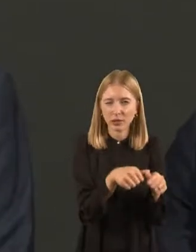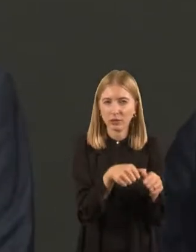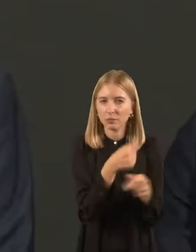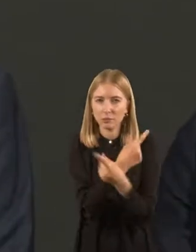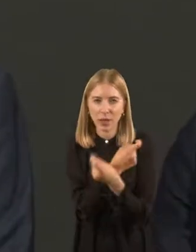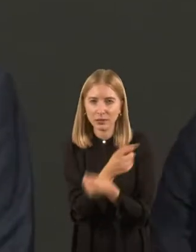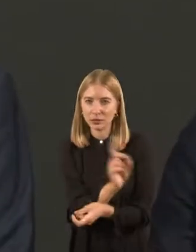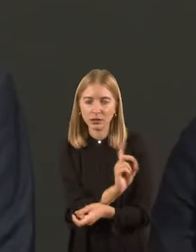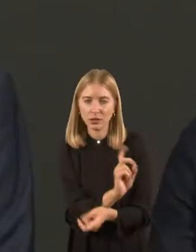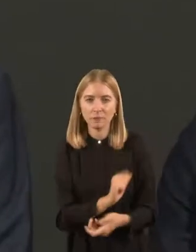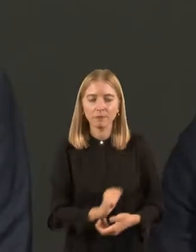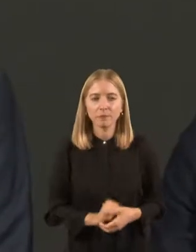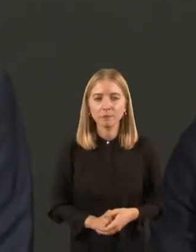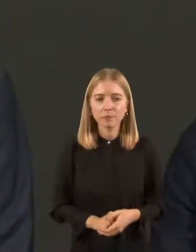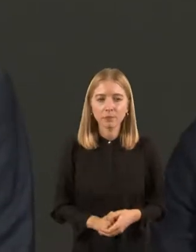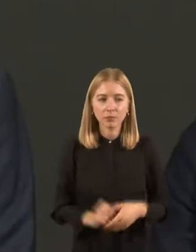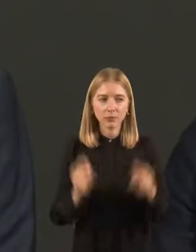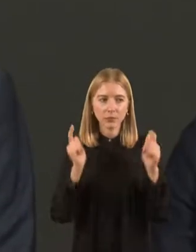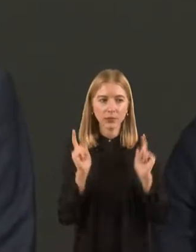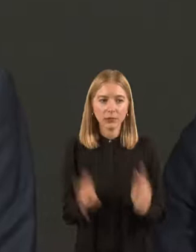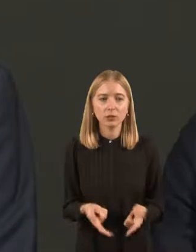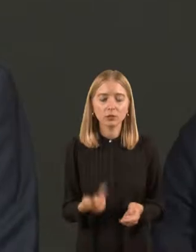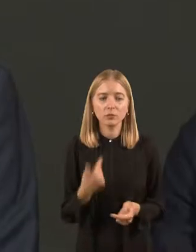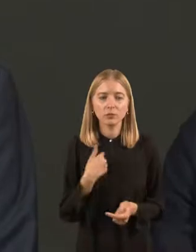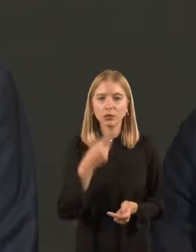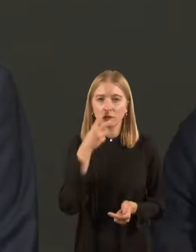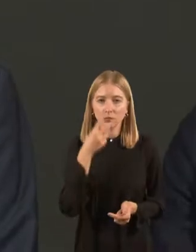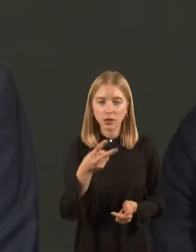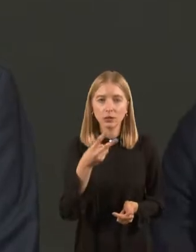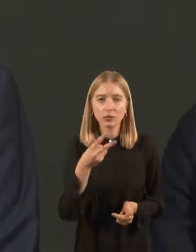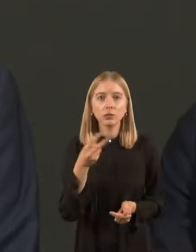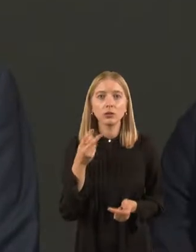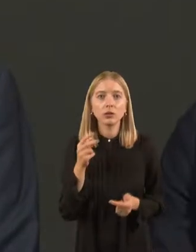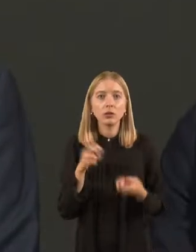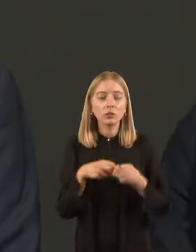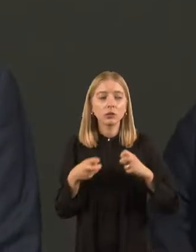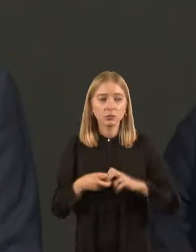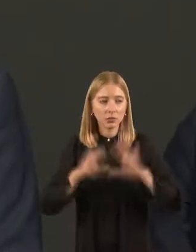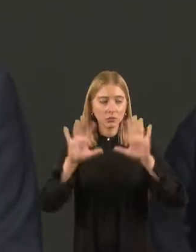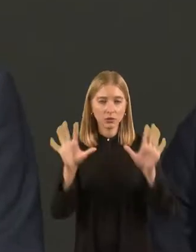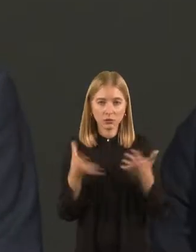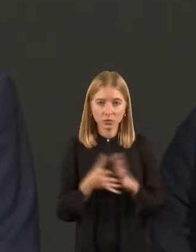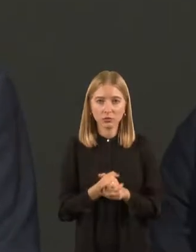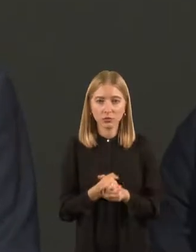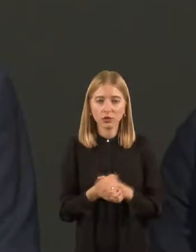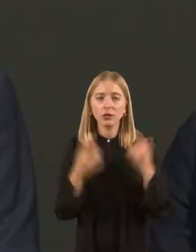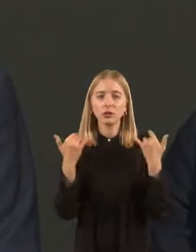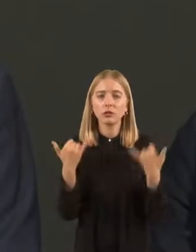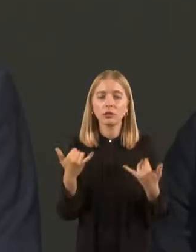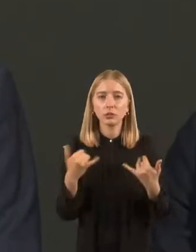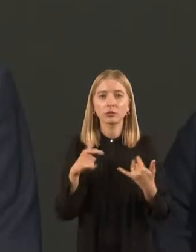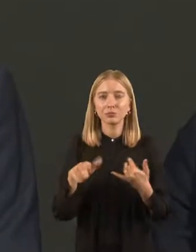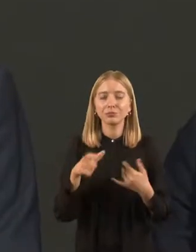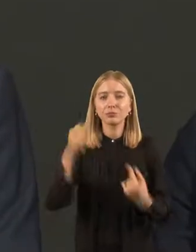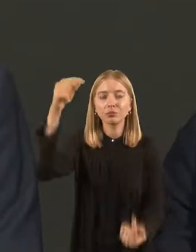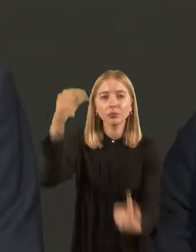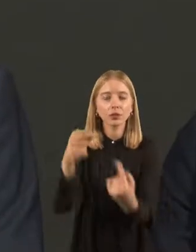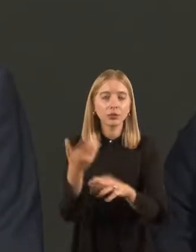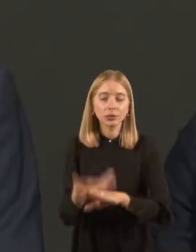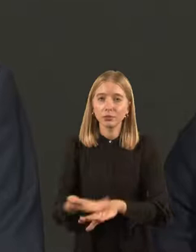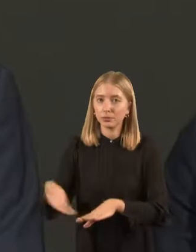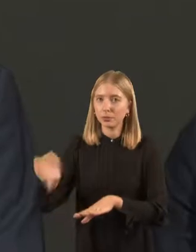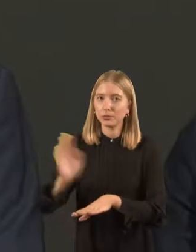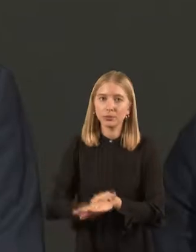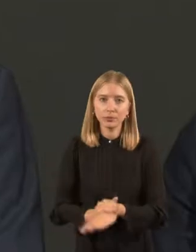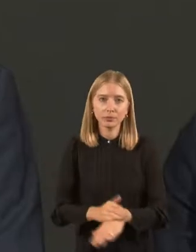the electric vehicle charging infrastructure. So the challenges, nevertheless, are